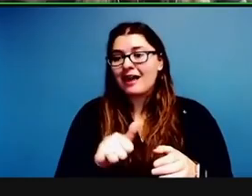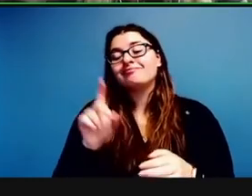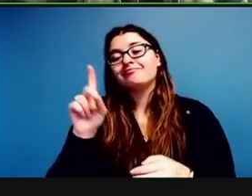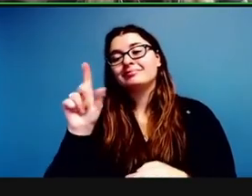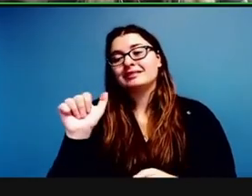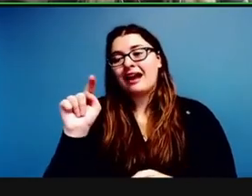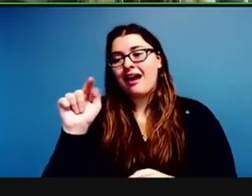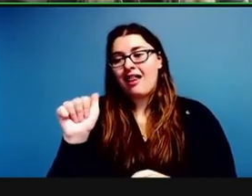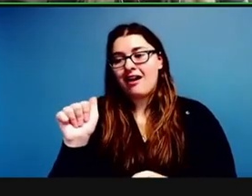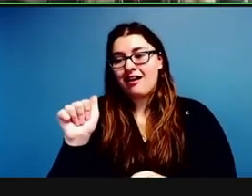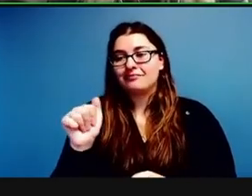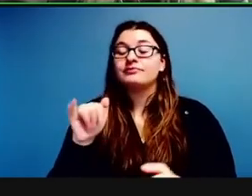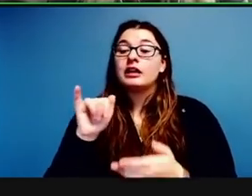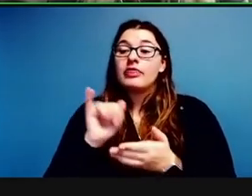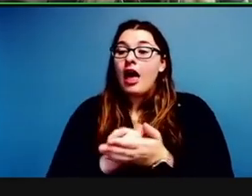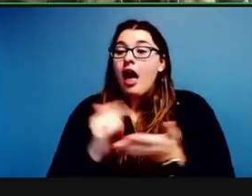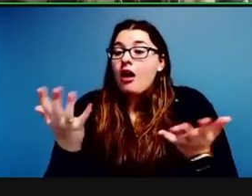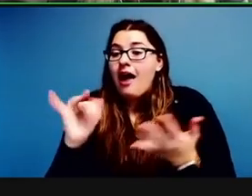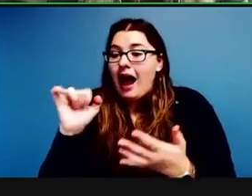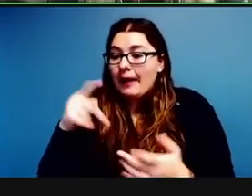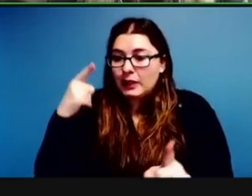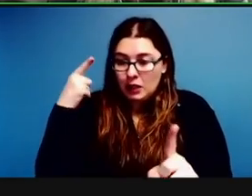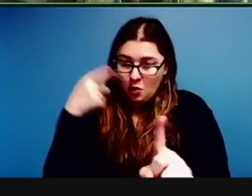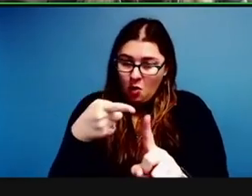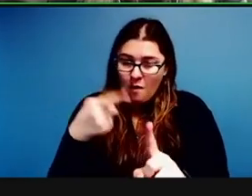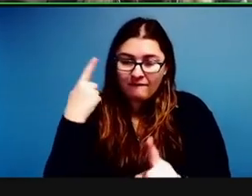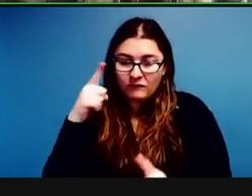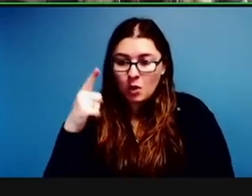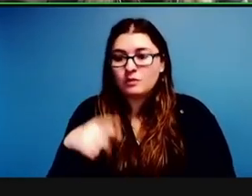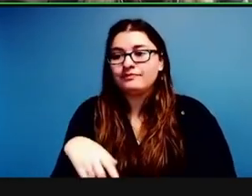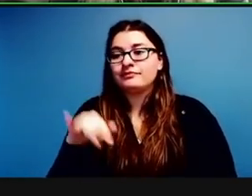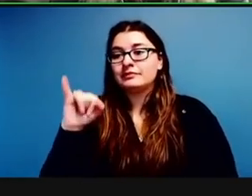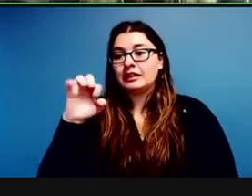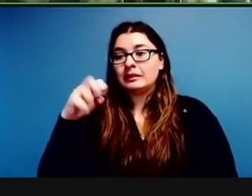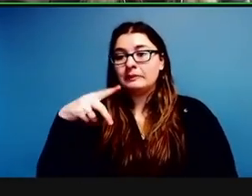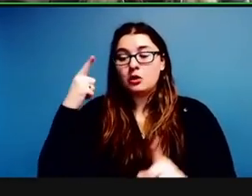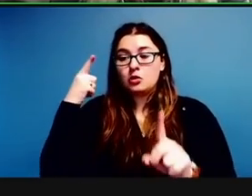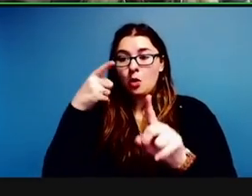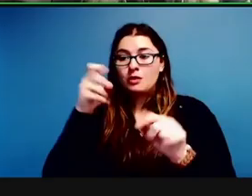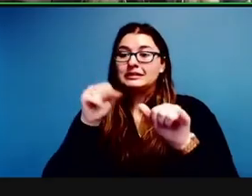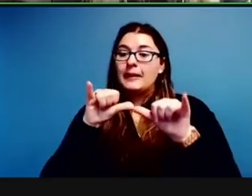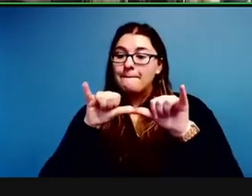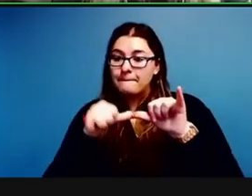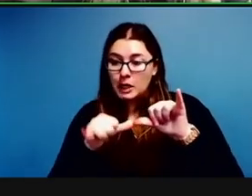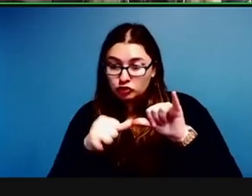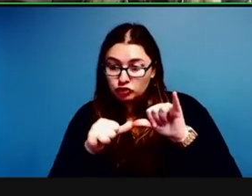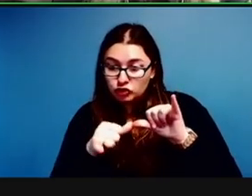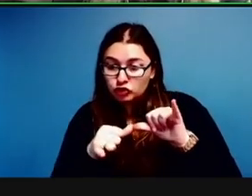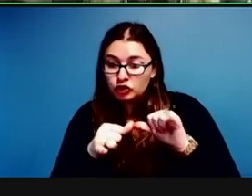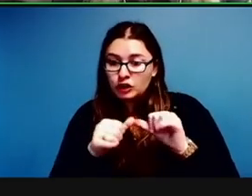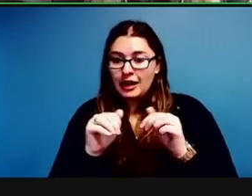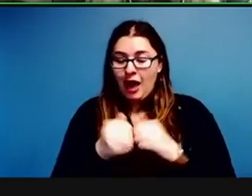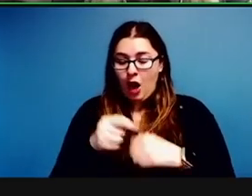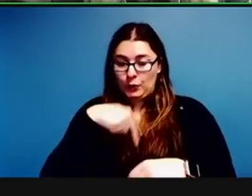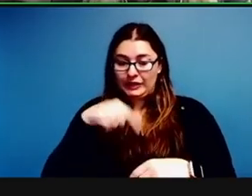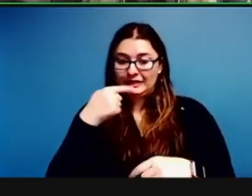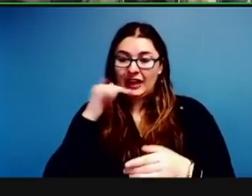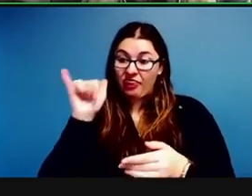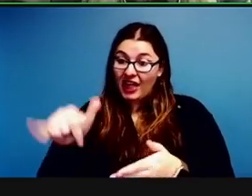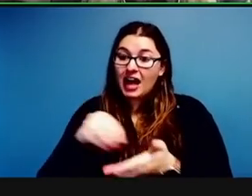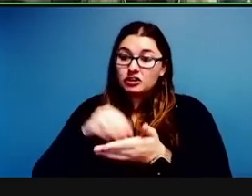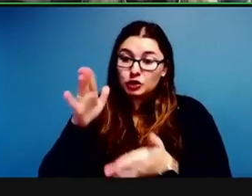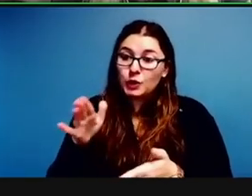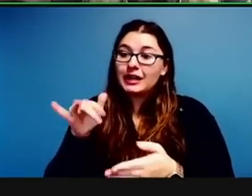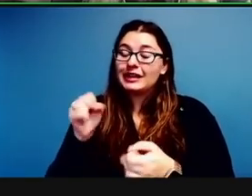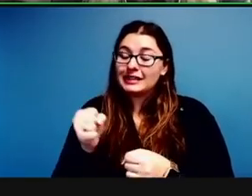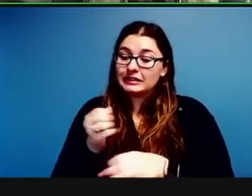data. So that's where IEP goals come in. IEP goals are measurable ways that we say this student is